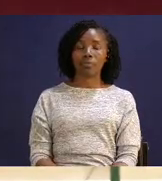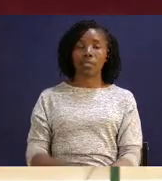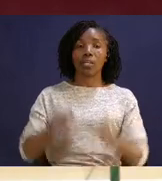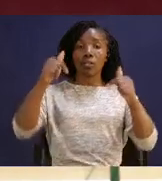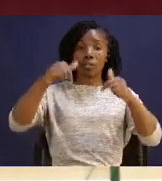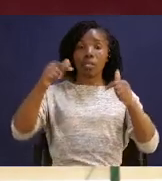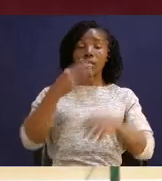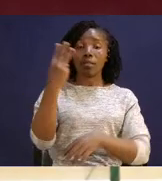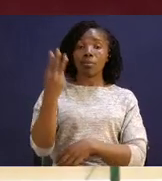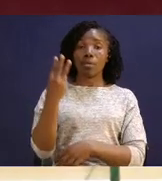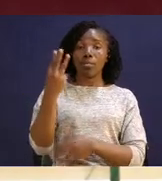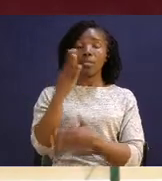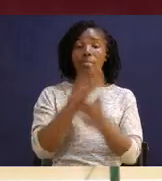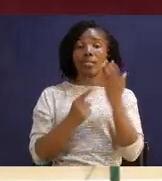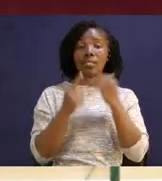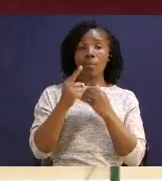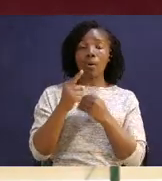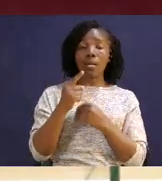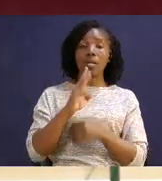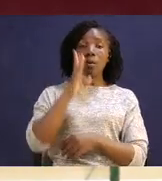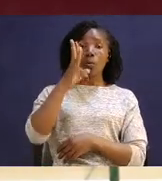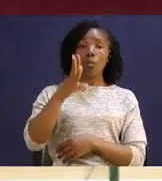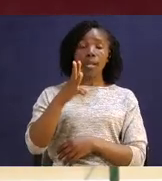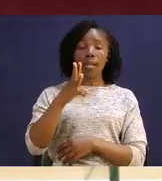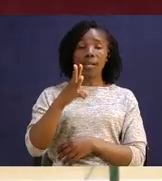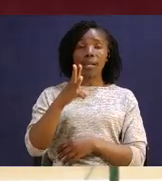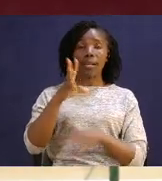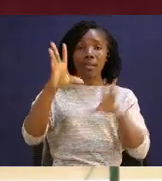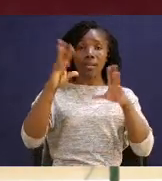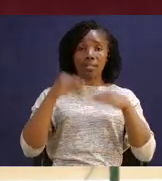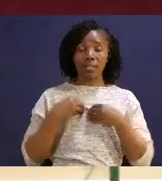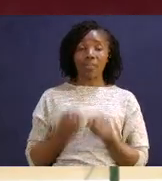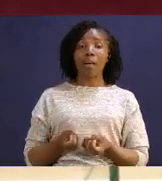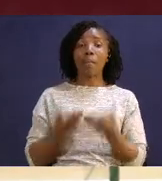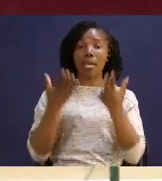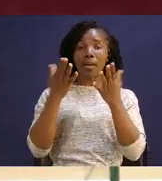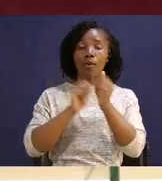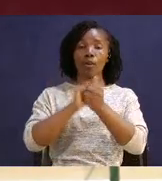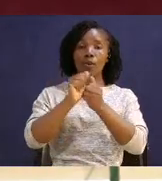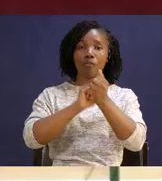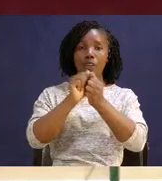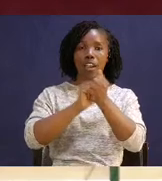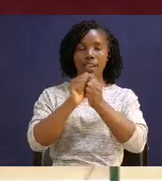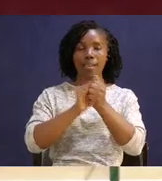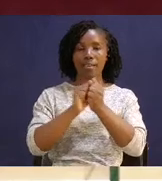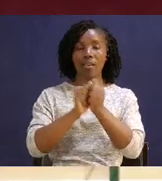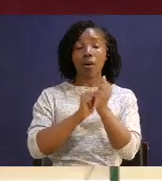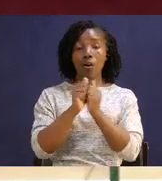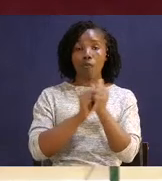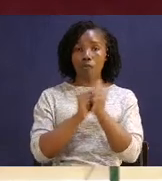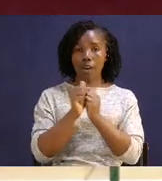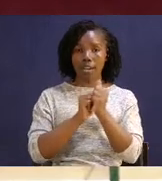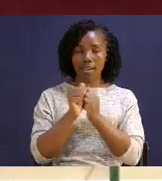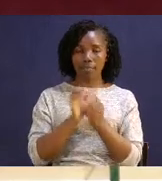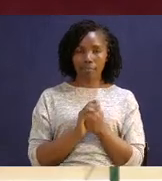Today is Wednesday. Somebody is about to get a miracle on Friday. There's some people who are going to get a very serious miracle on Friday.